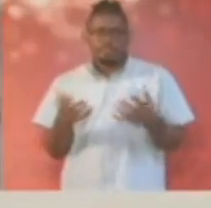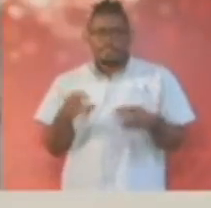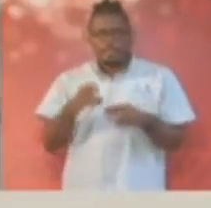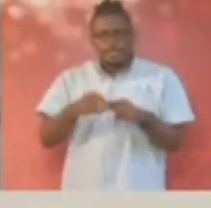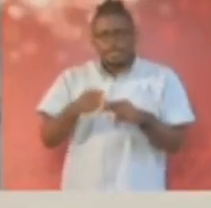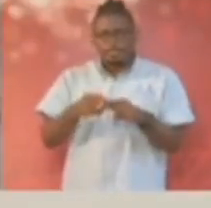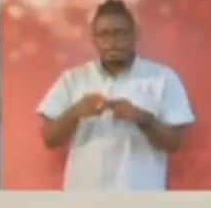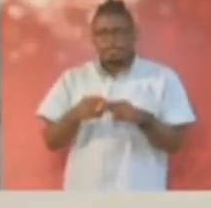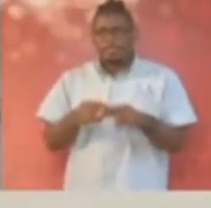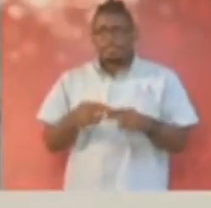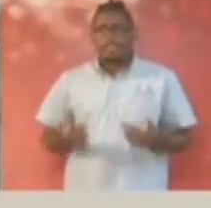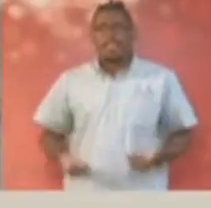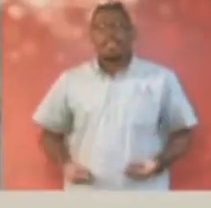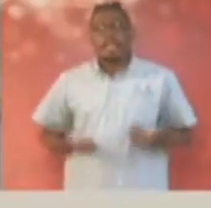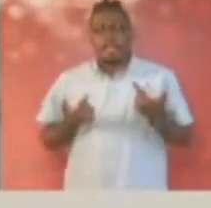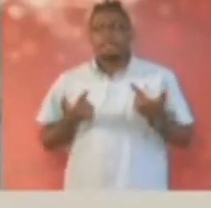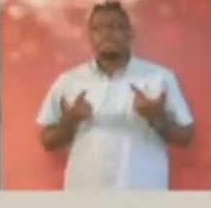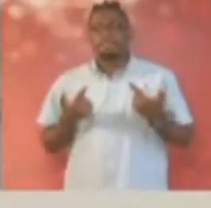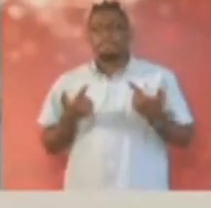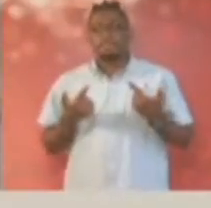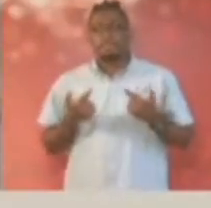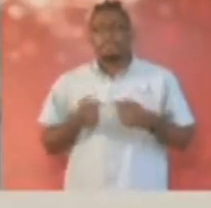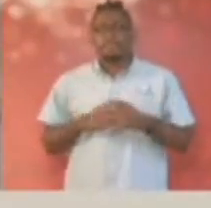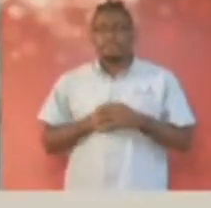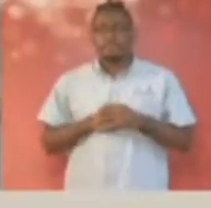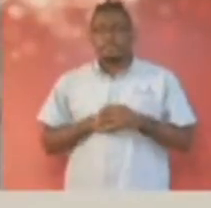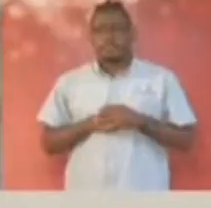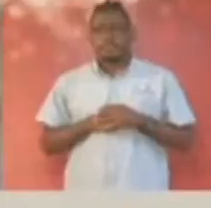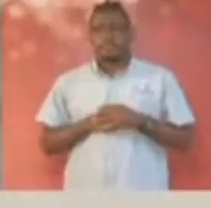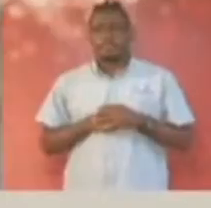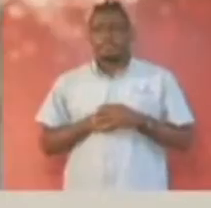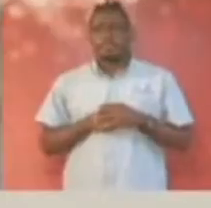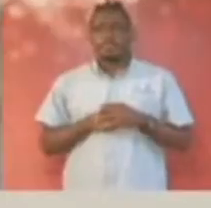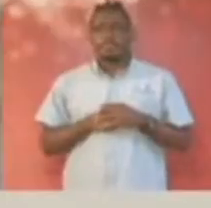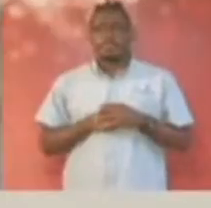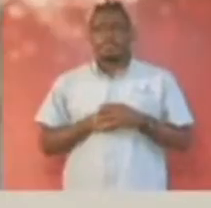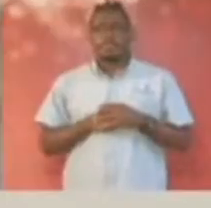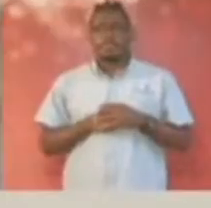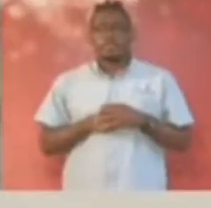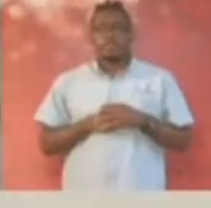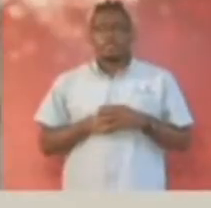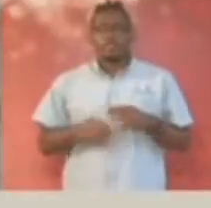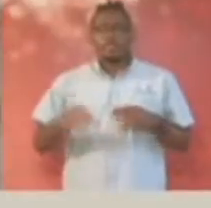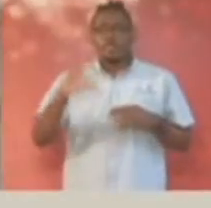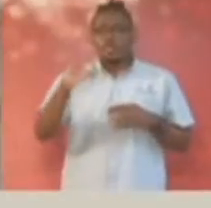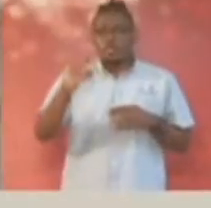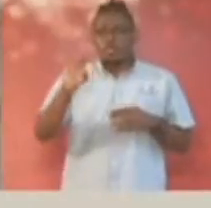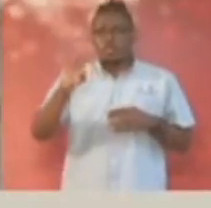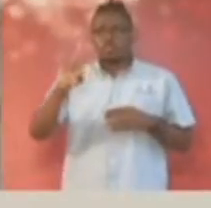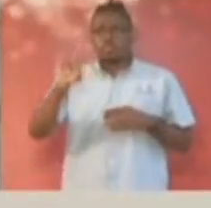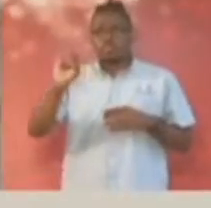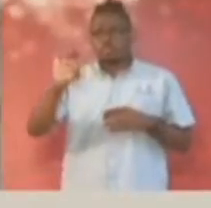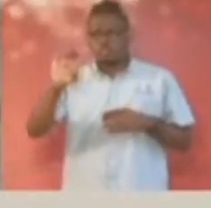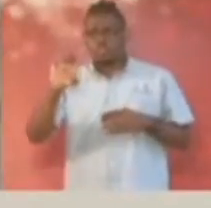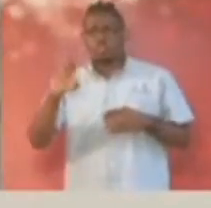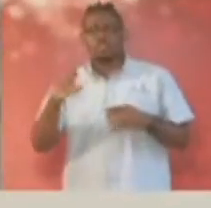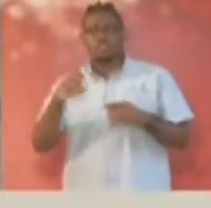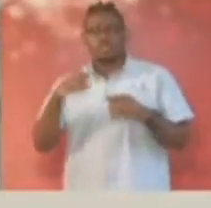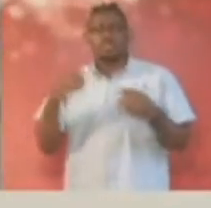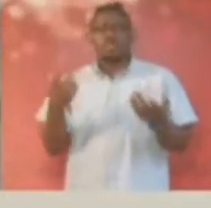approach for diabetes prevention and control. And it